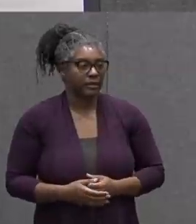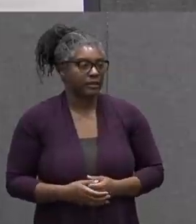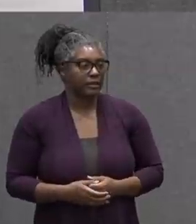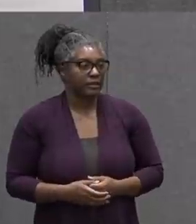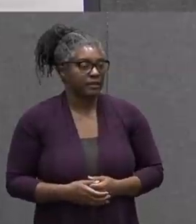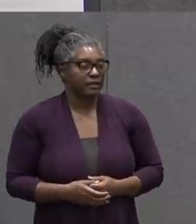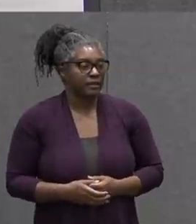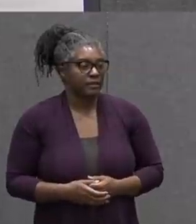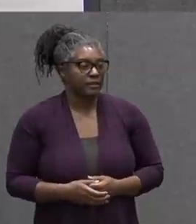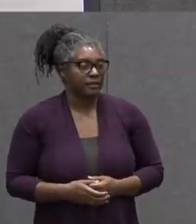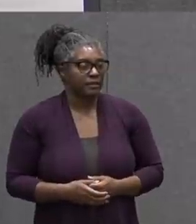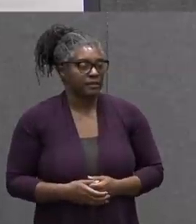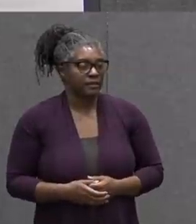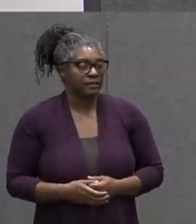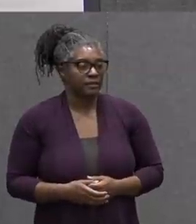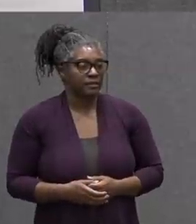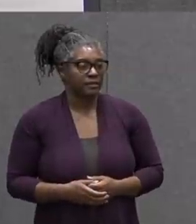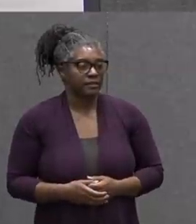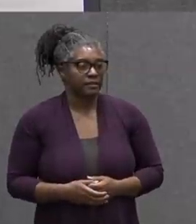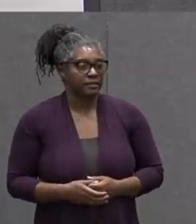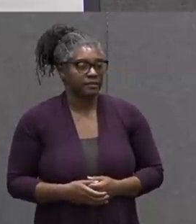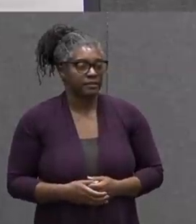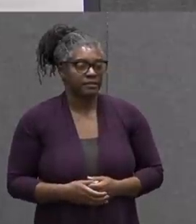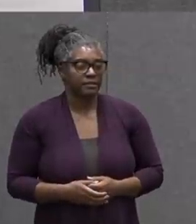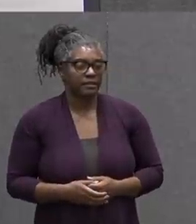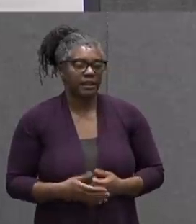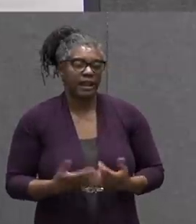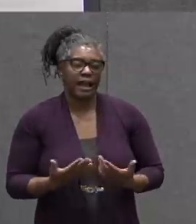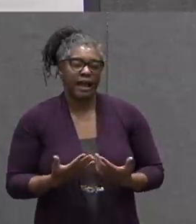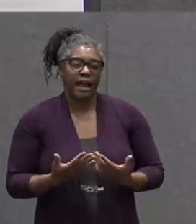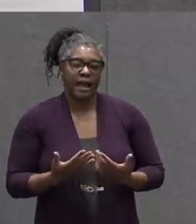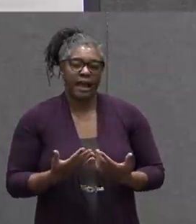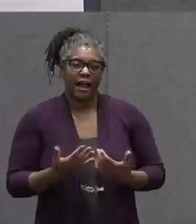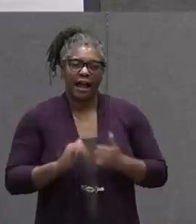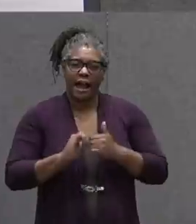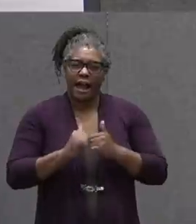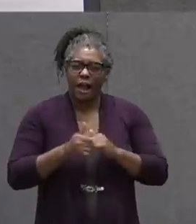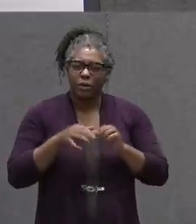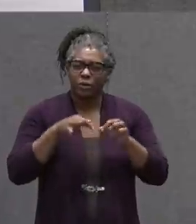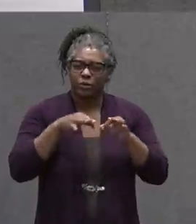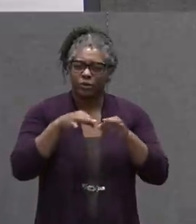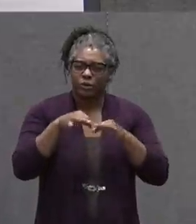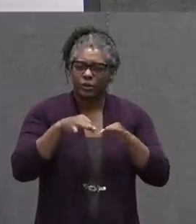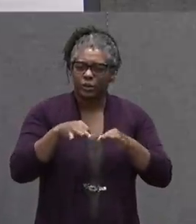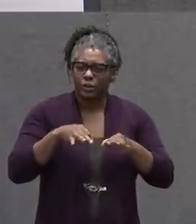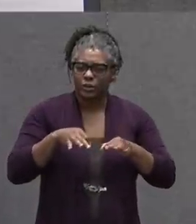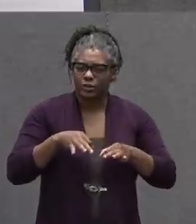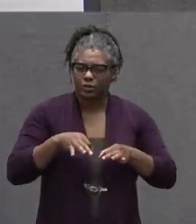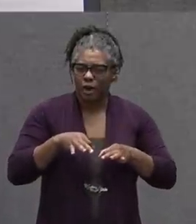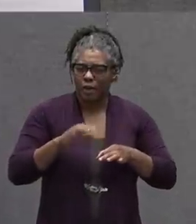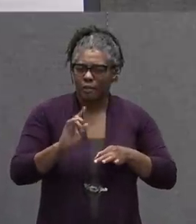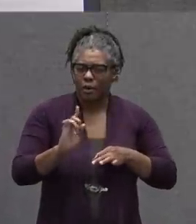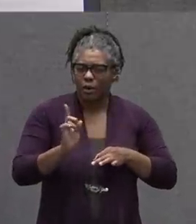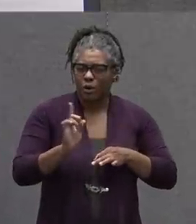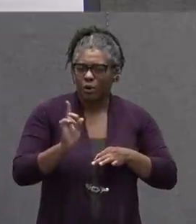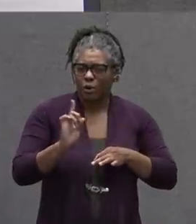How might I talk about the hot air balloon on my map?